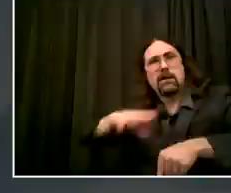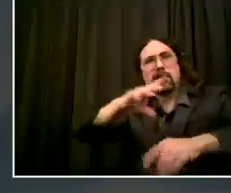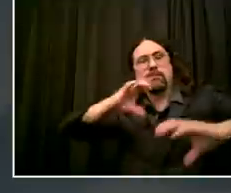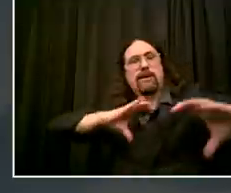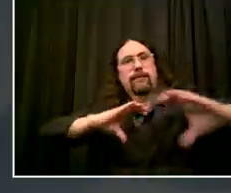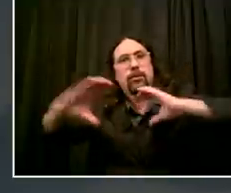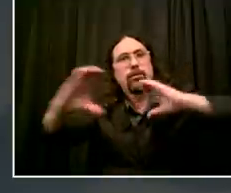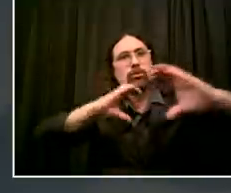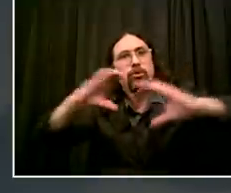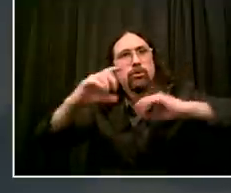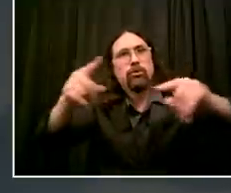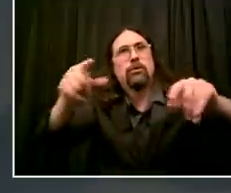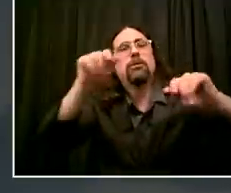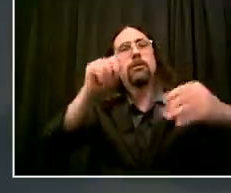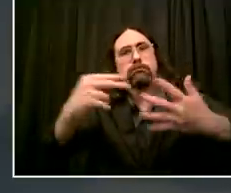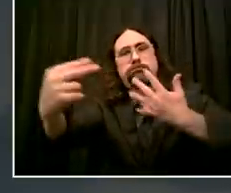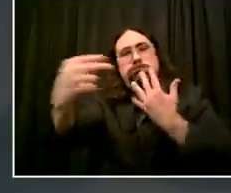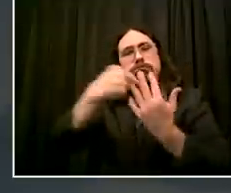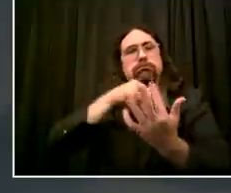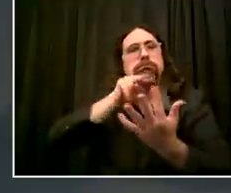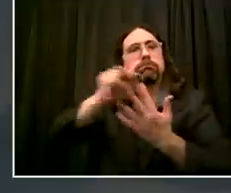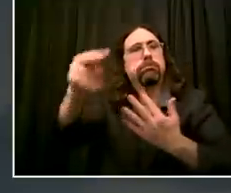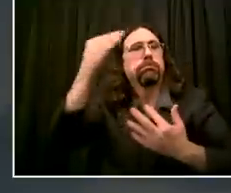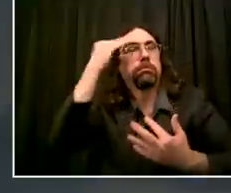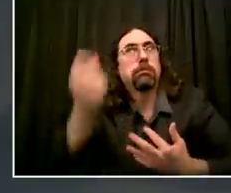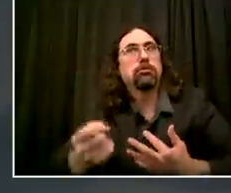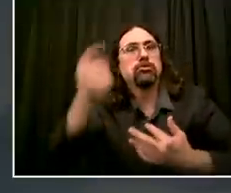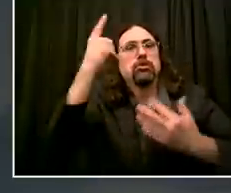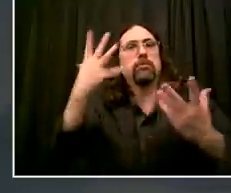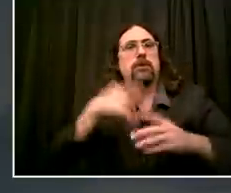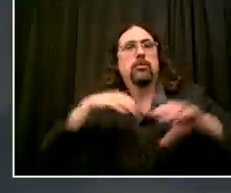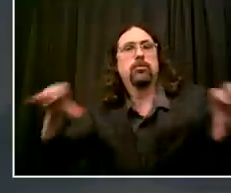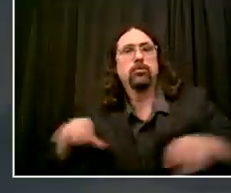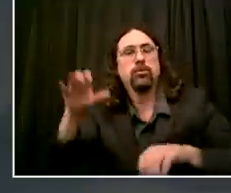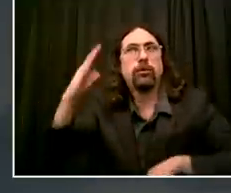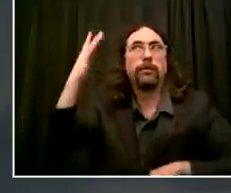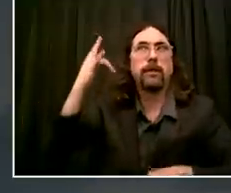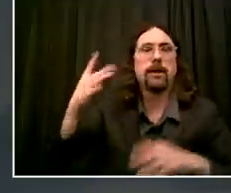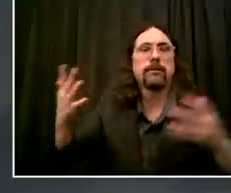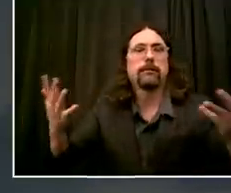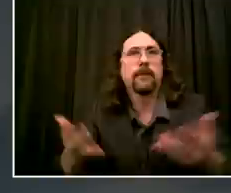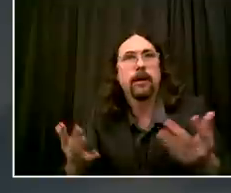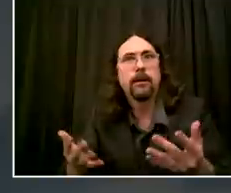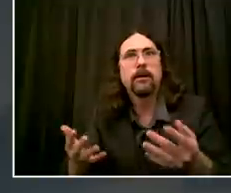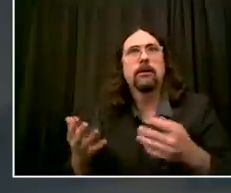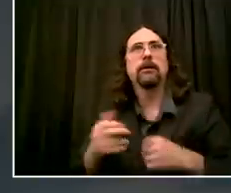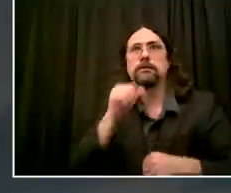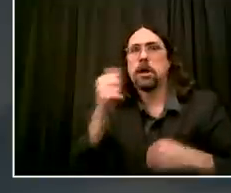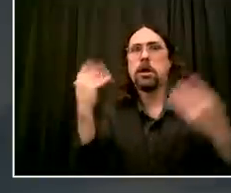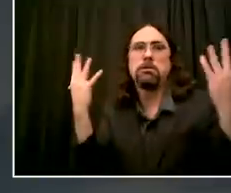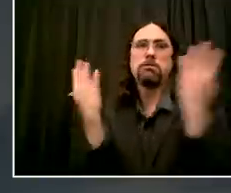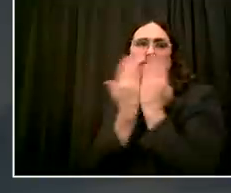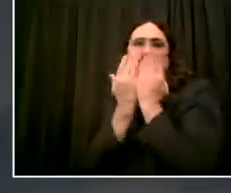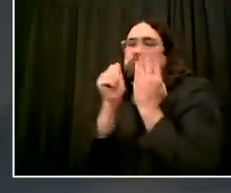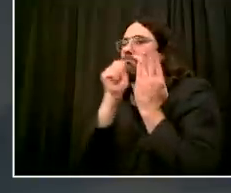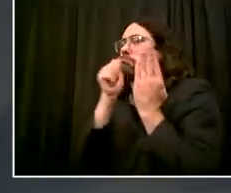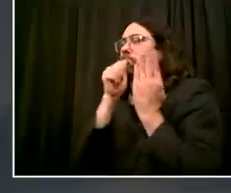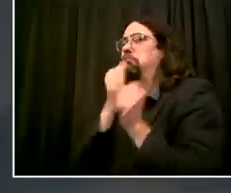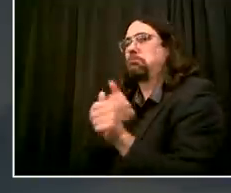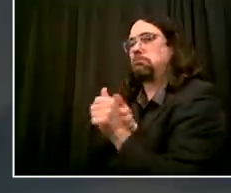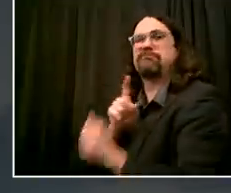In terms of the Blue Ribbon panel, I think it was overwhelmingly positively received, and many, many of